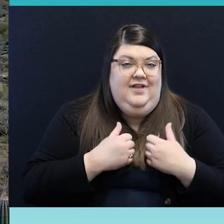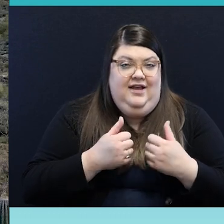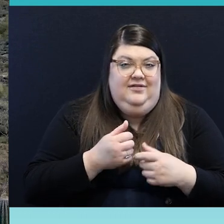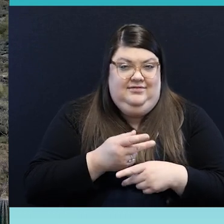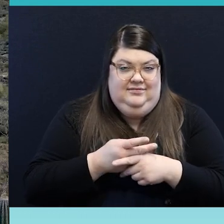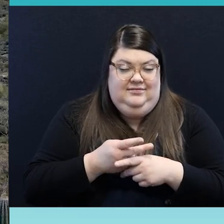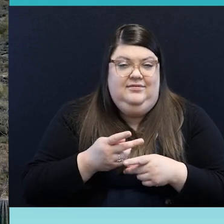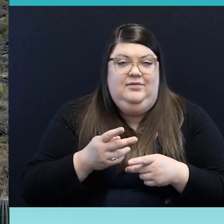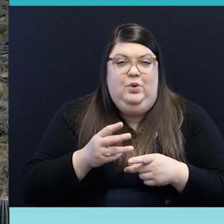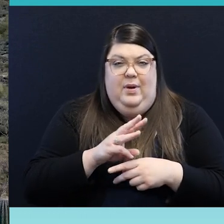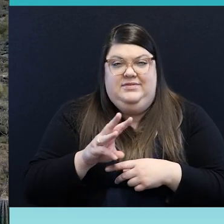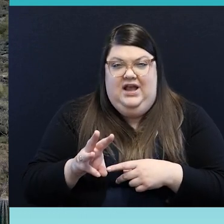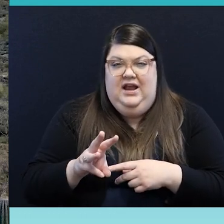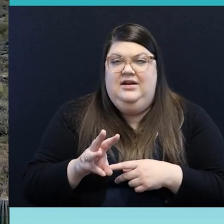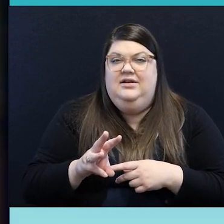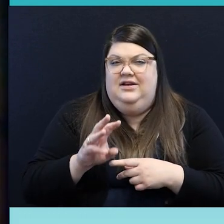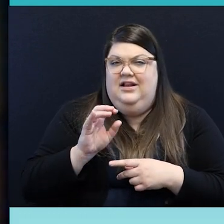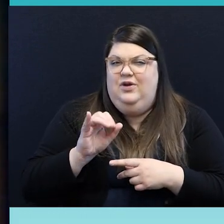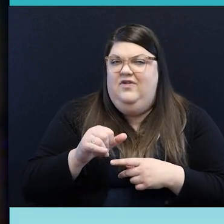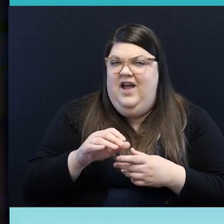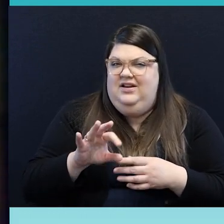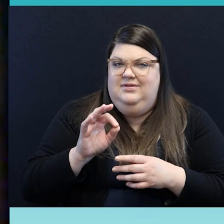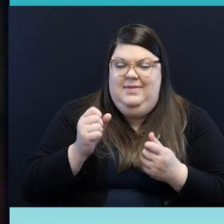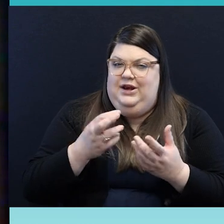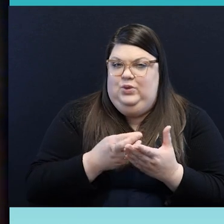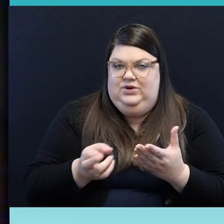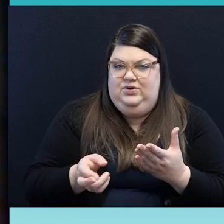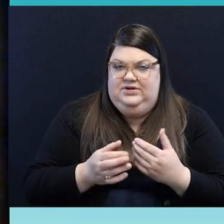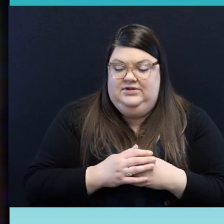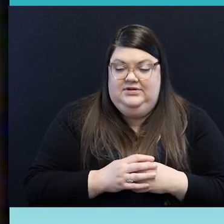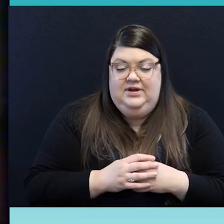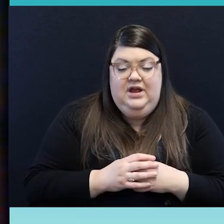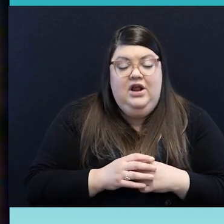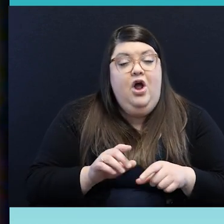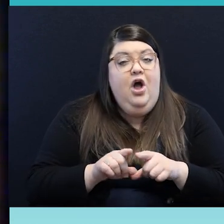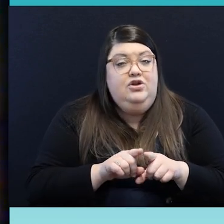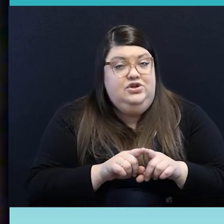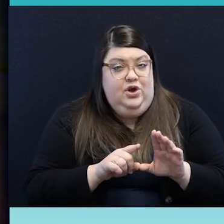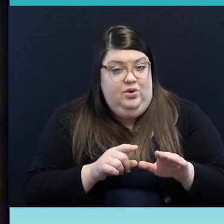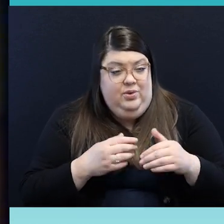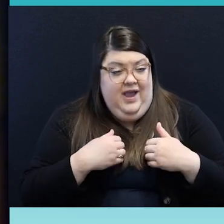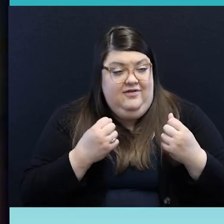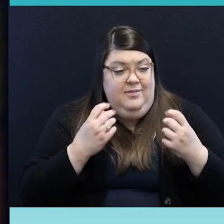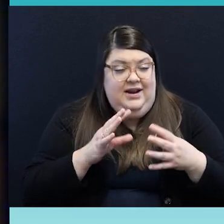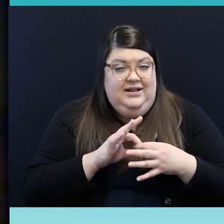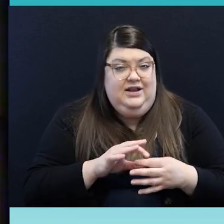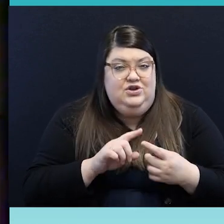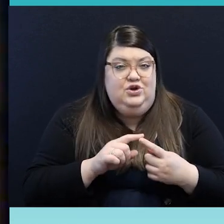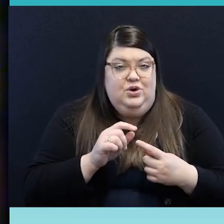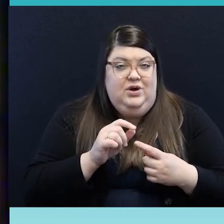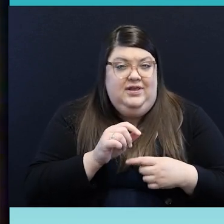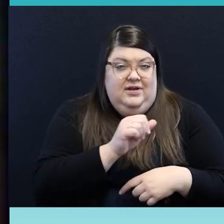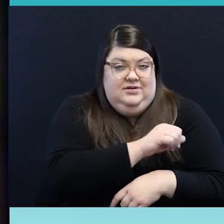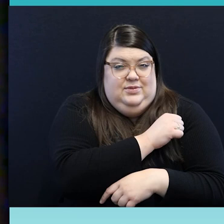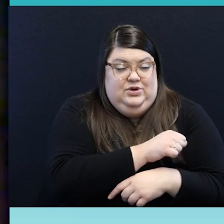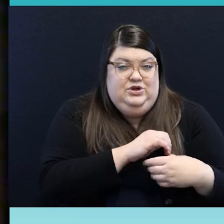a variety of documents and resources. And well, Marilyn, AZEOLCP, we've got links to the Hospital Association